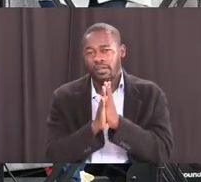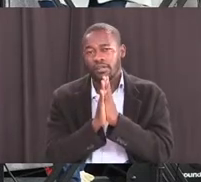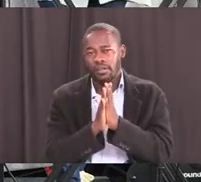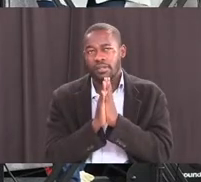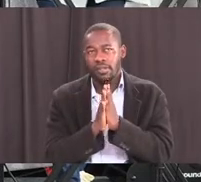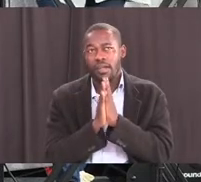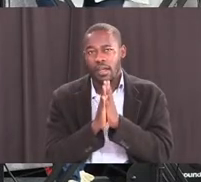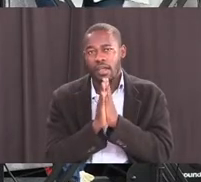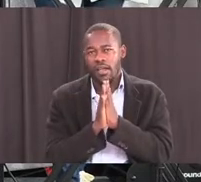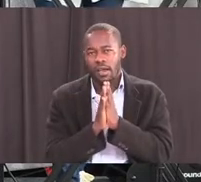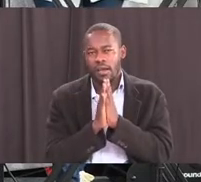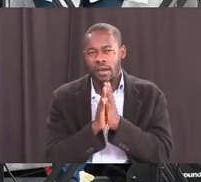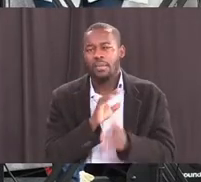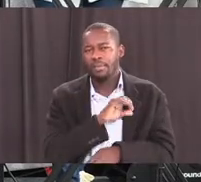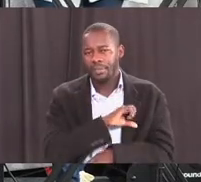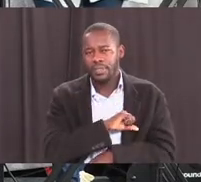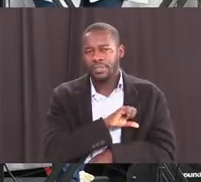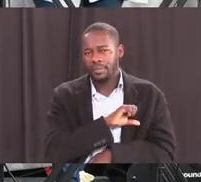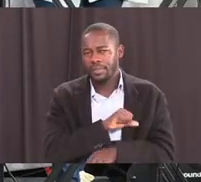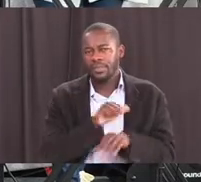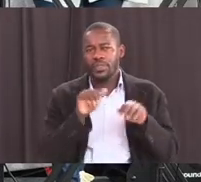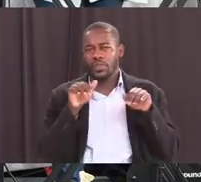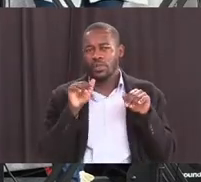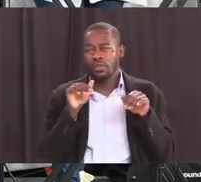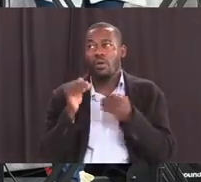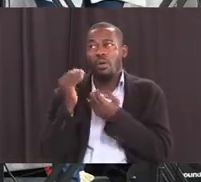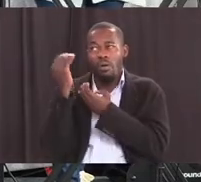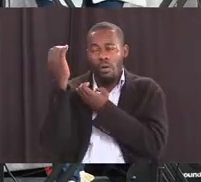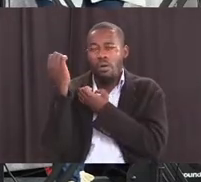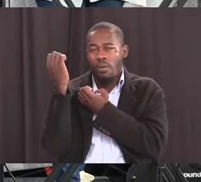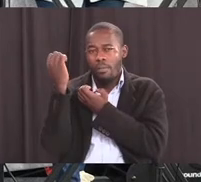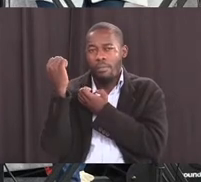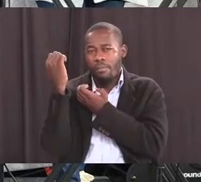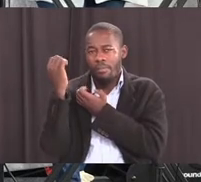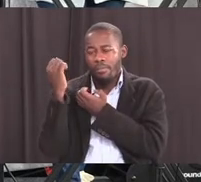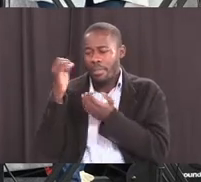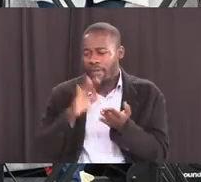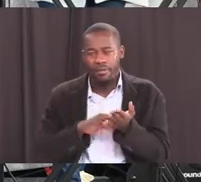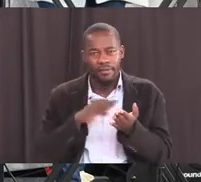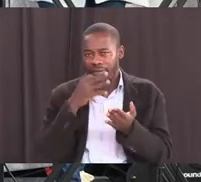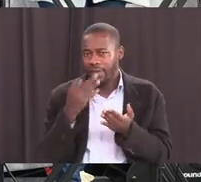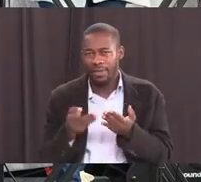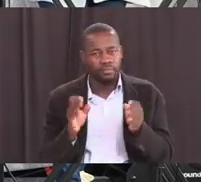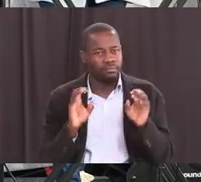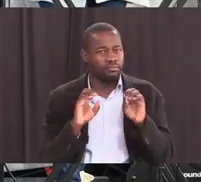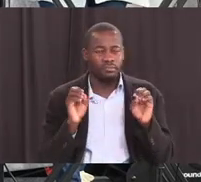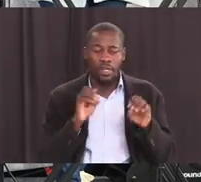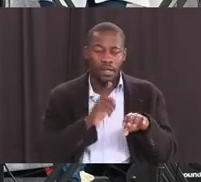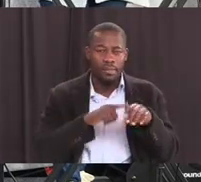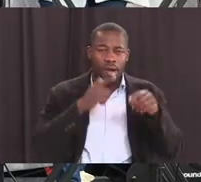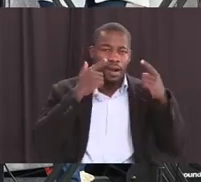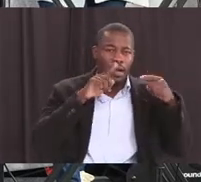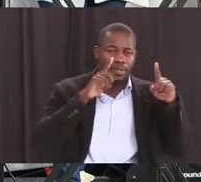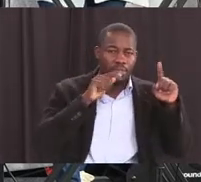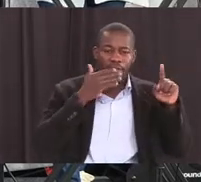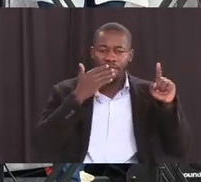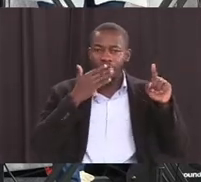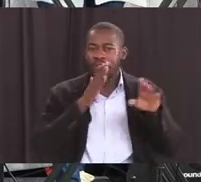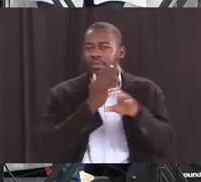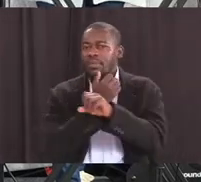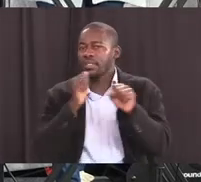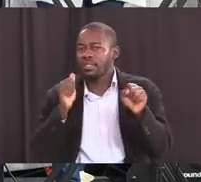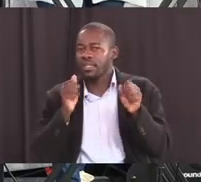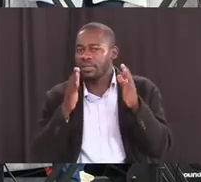wait upon you, that our hope would not be who's announced in this position or that, but our